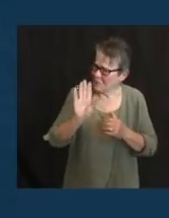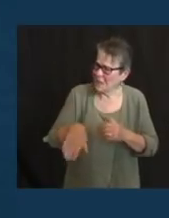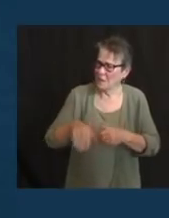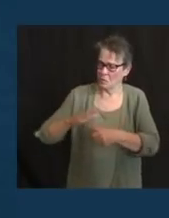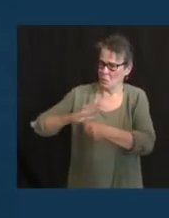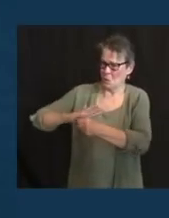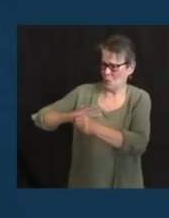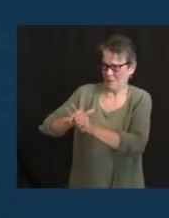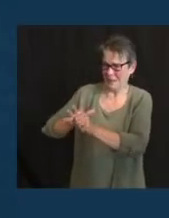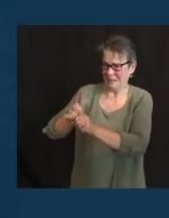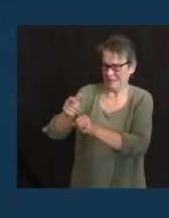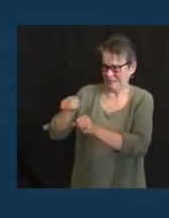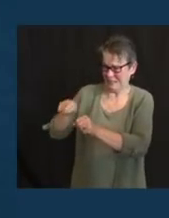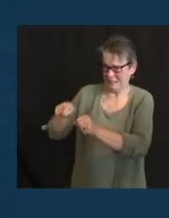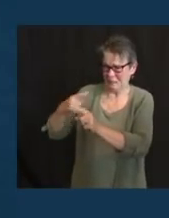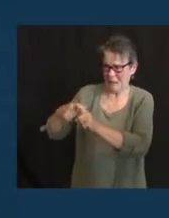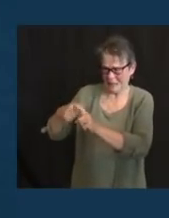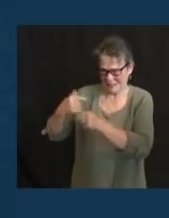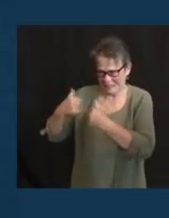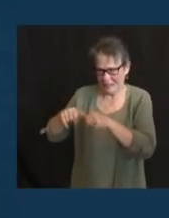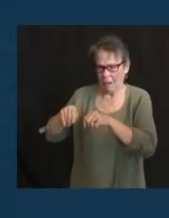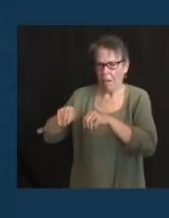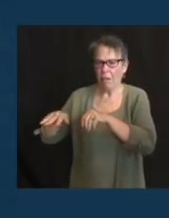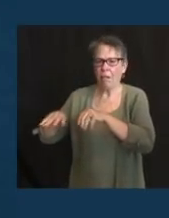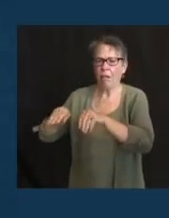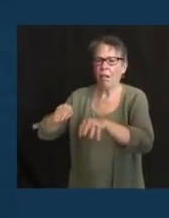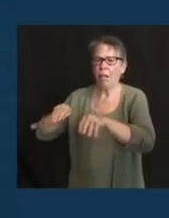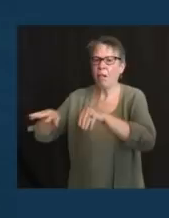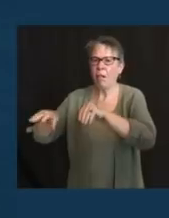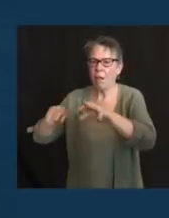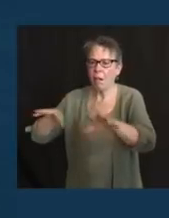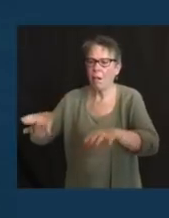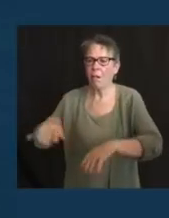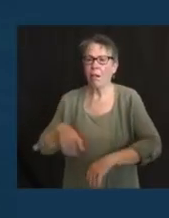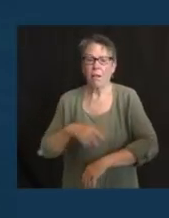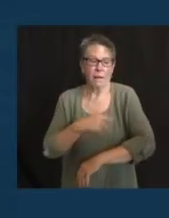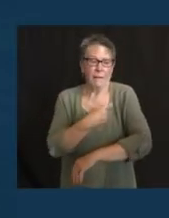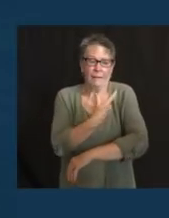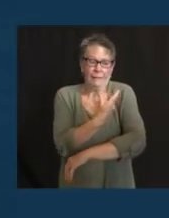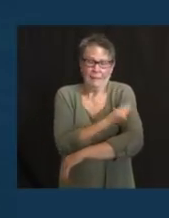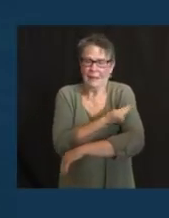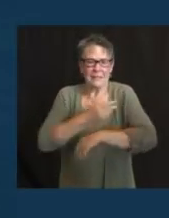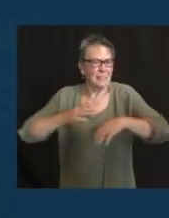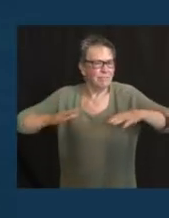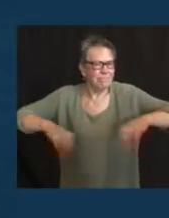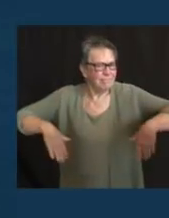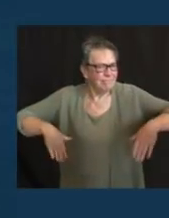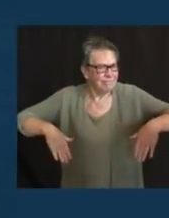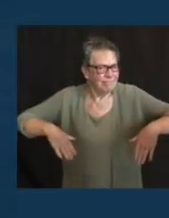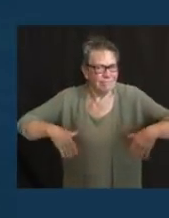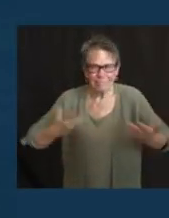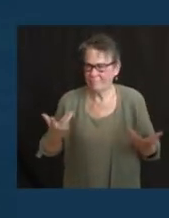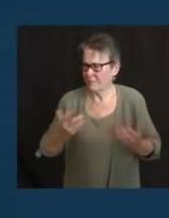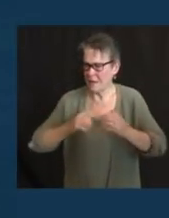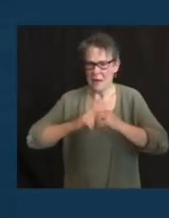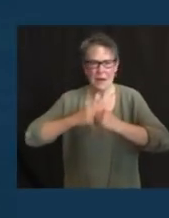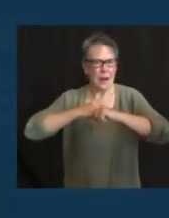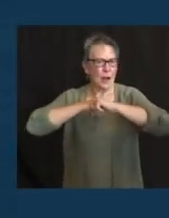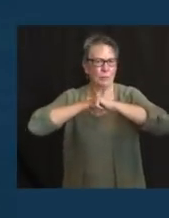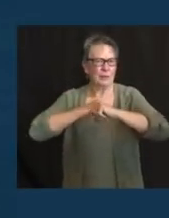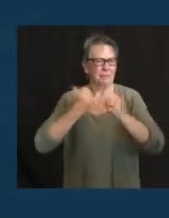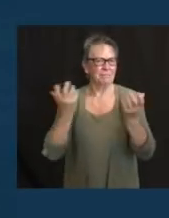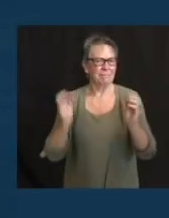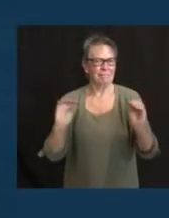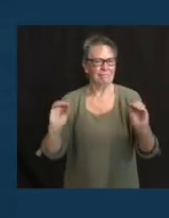proven therapeutics yet. The only real protections we have against coronavirus are social